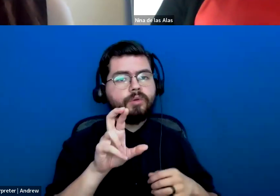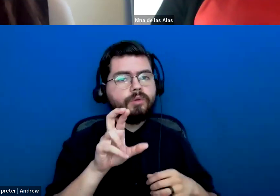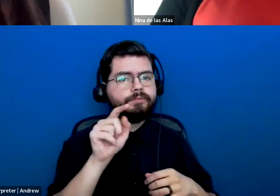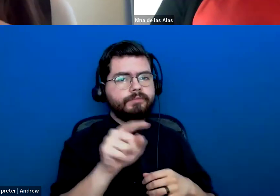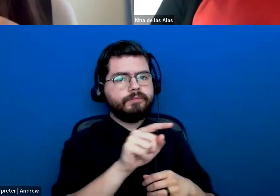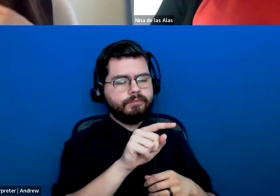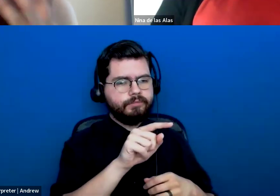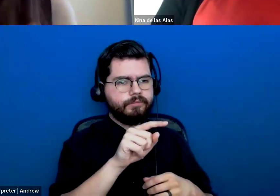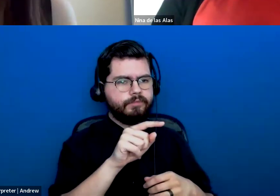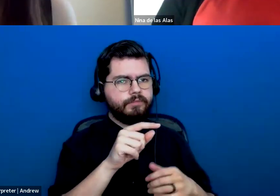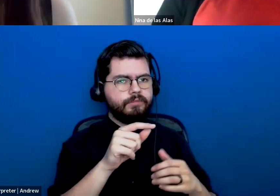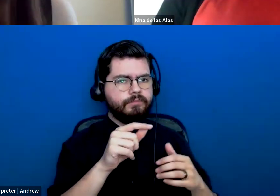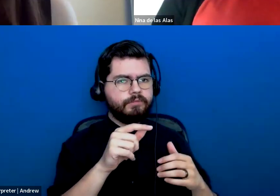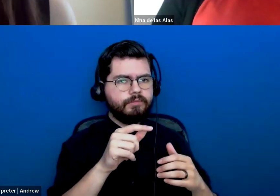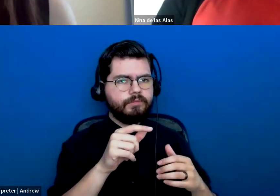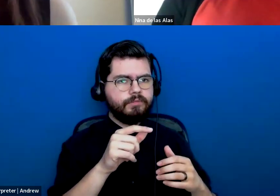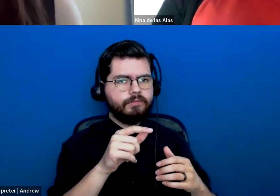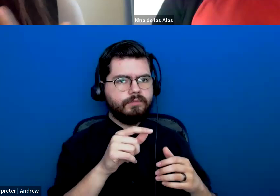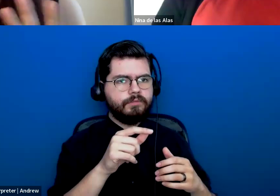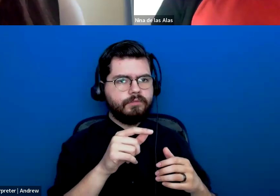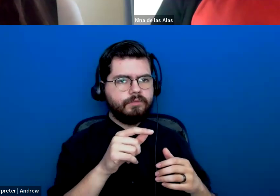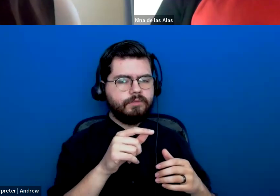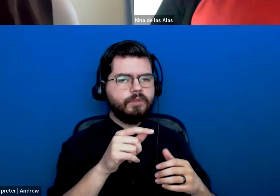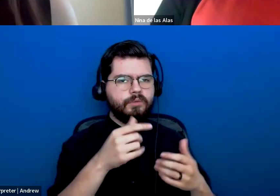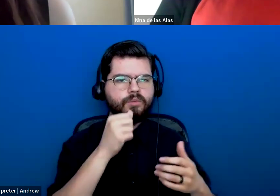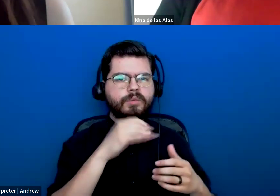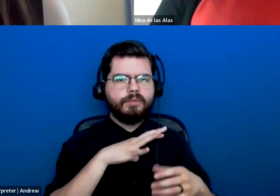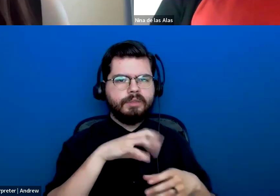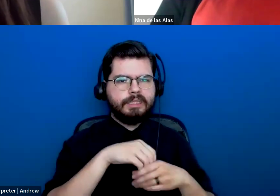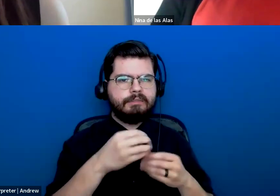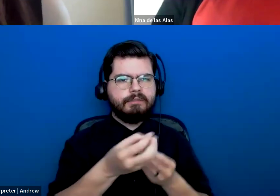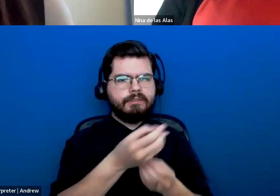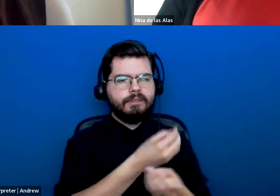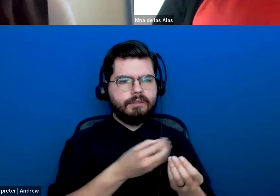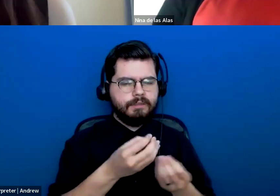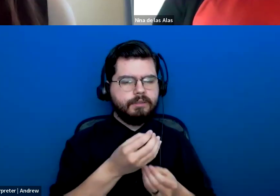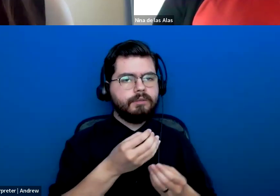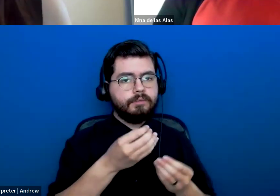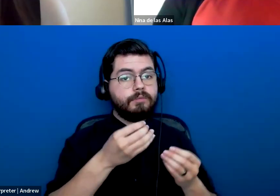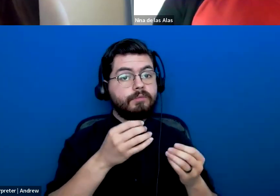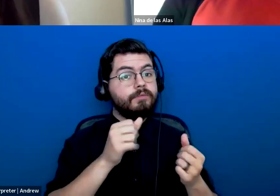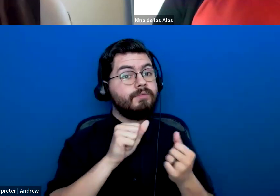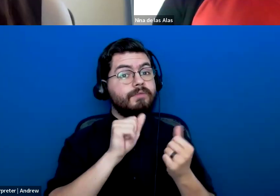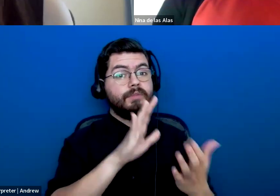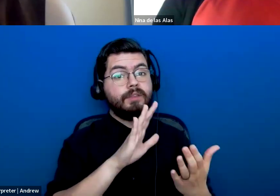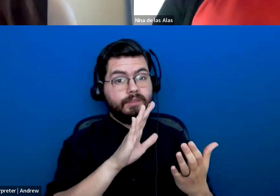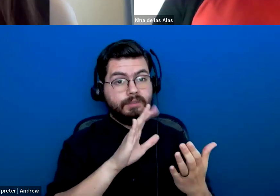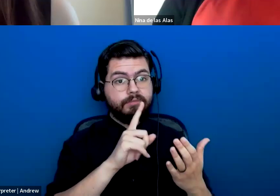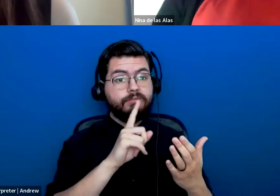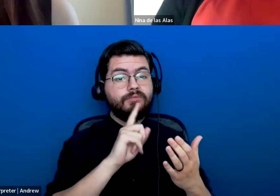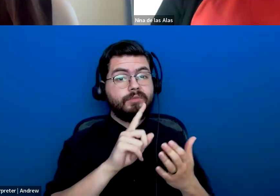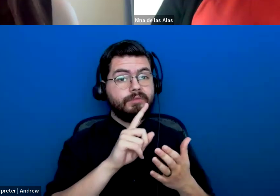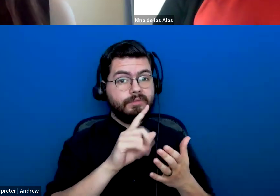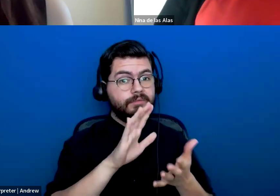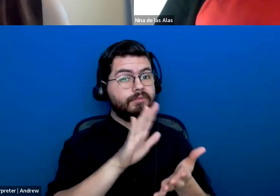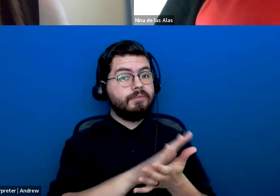stories about their experience, like they have been facing the chilly academic environment in STEM